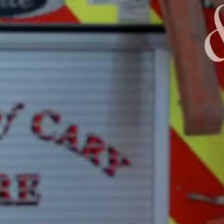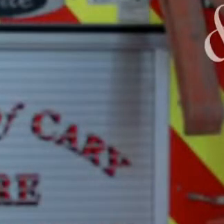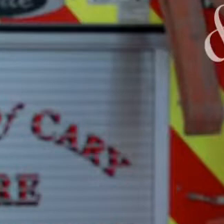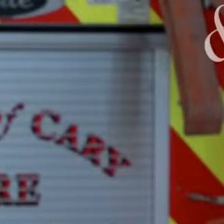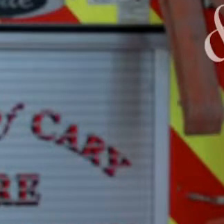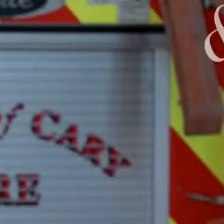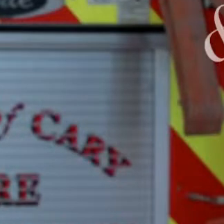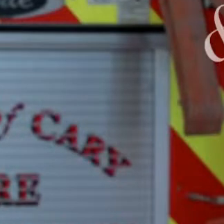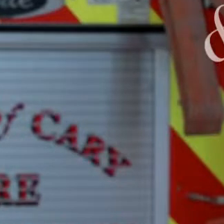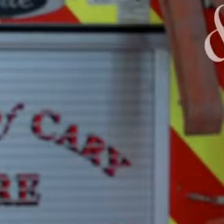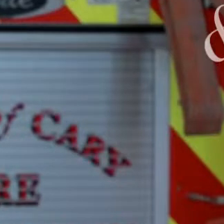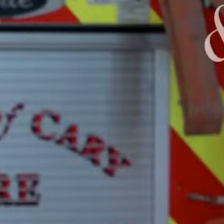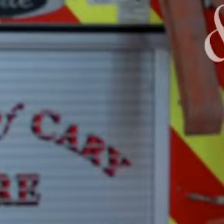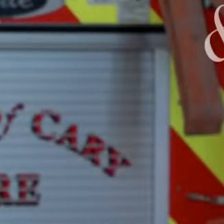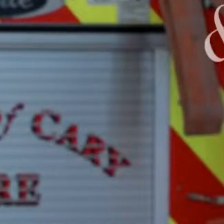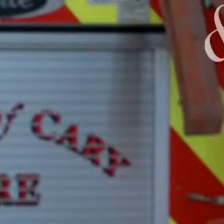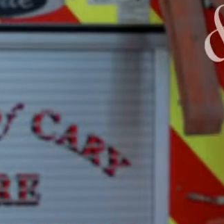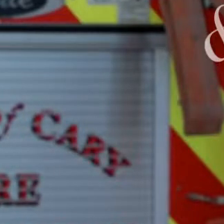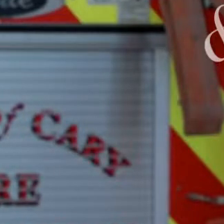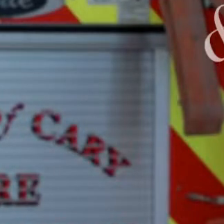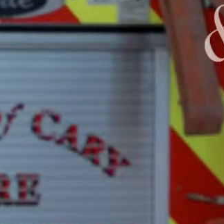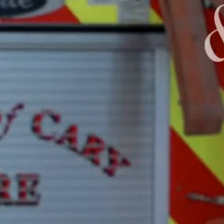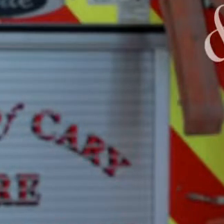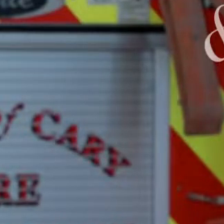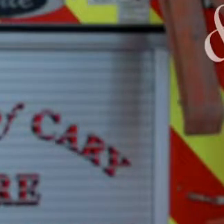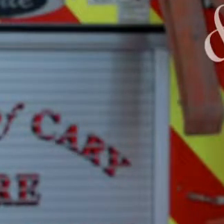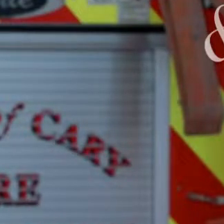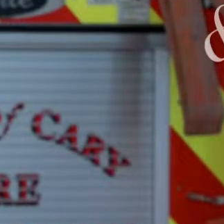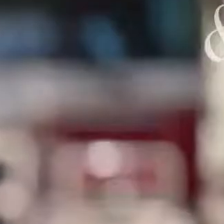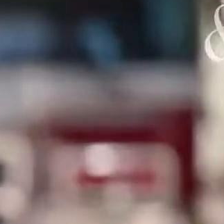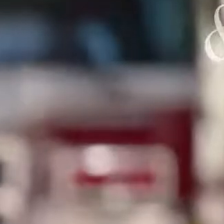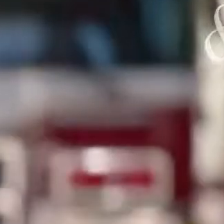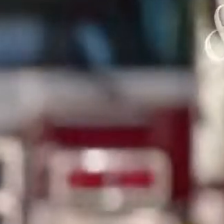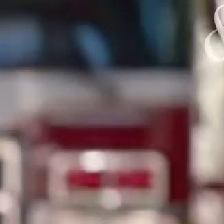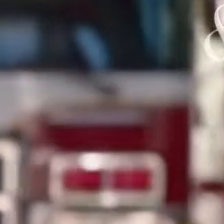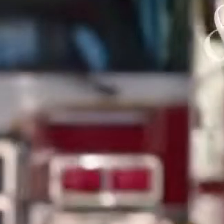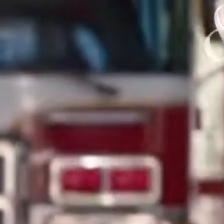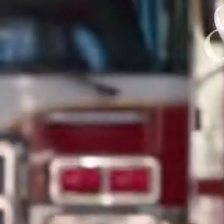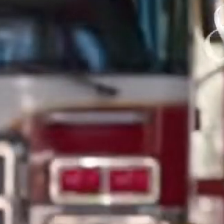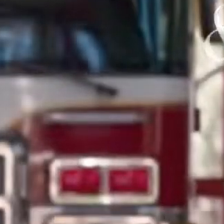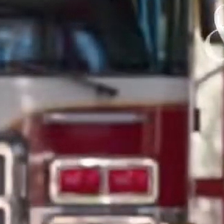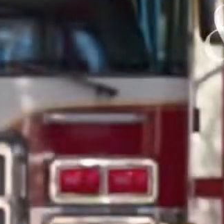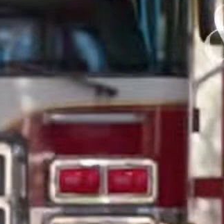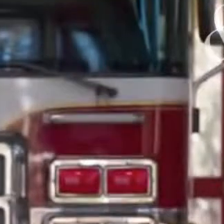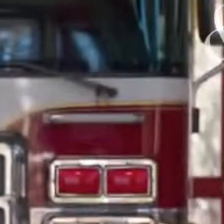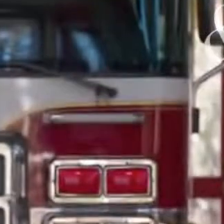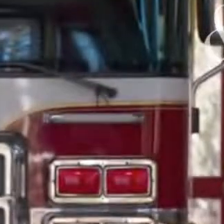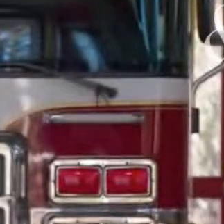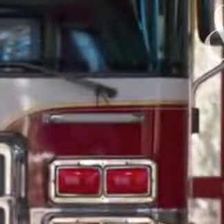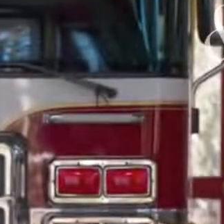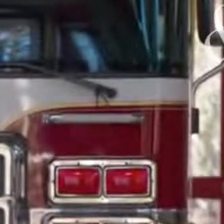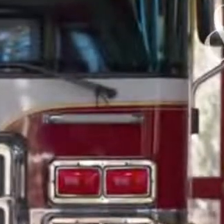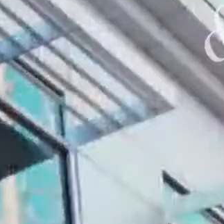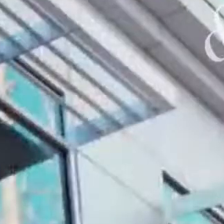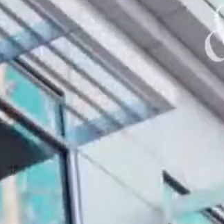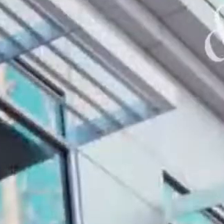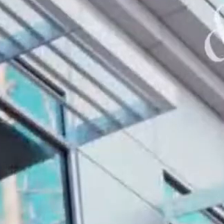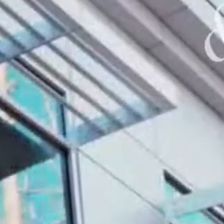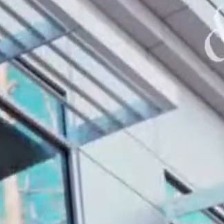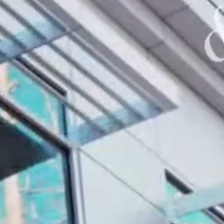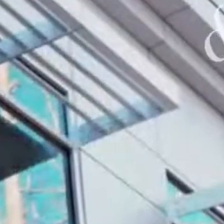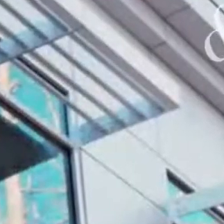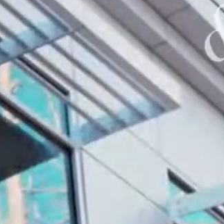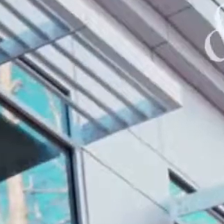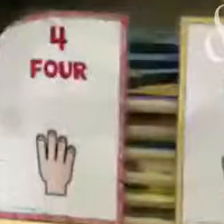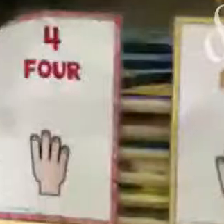ago from COVID. I don't want anybody else to go through that pain. You're saving not just you, you're saving family members, you're saving other people